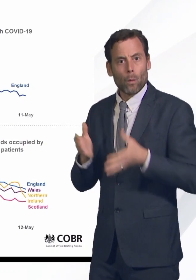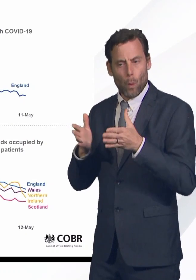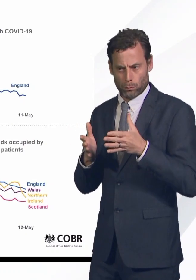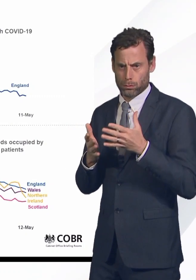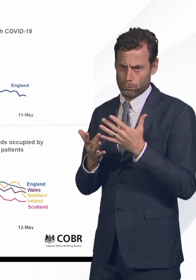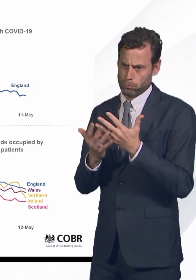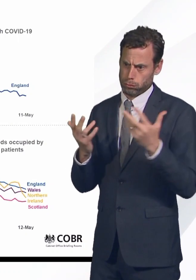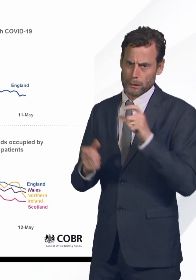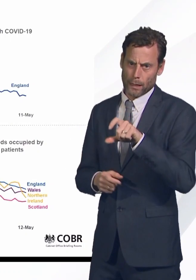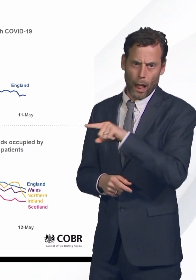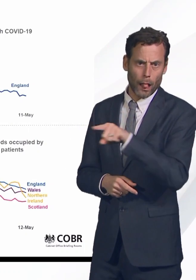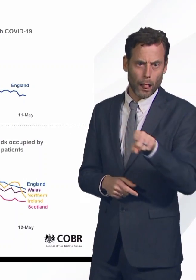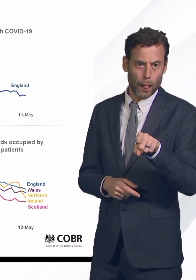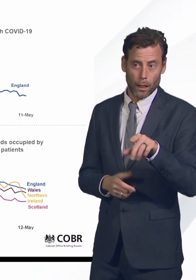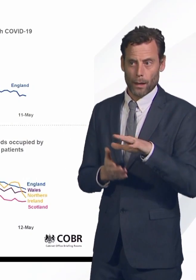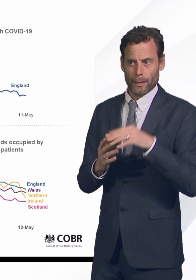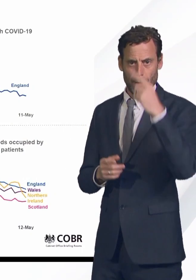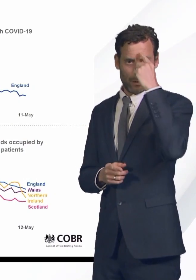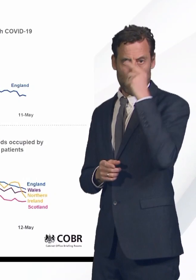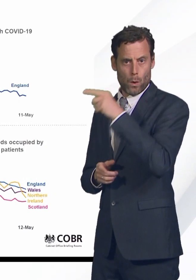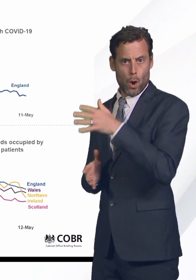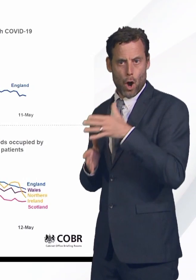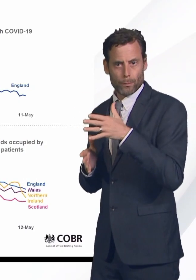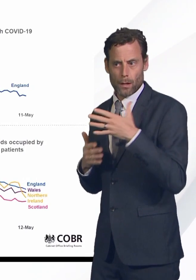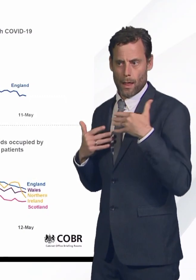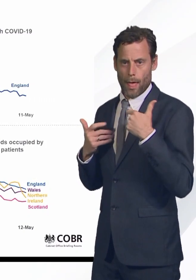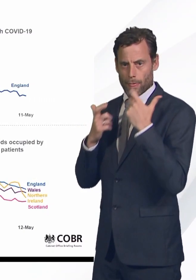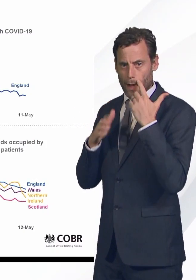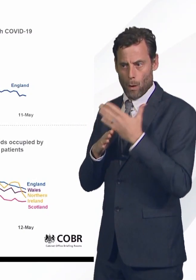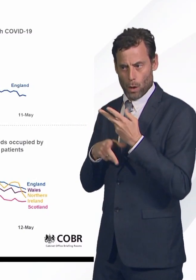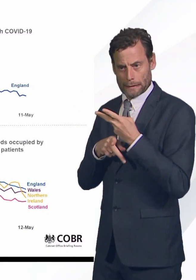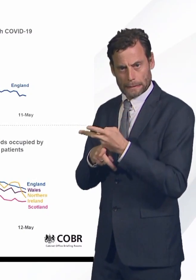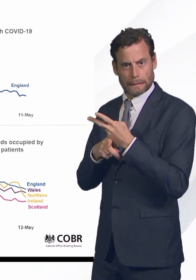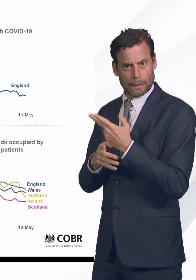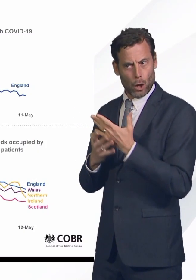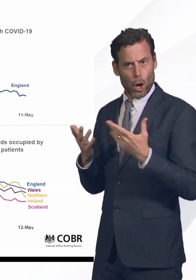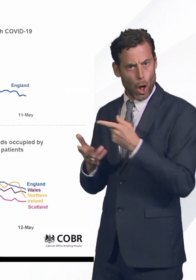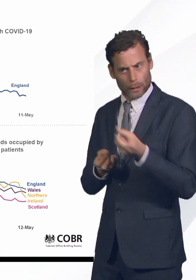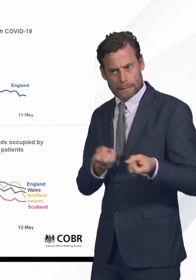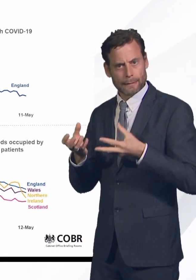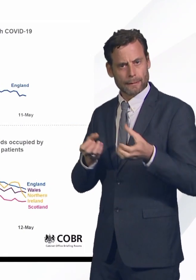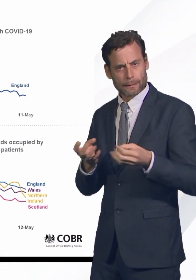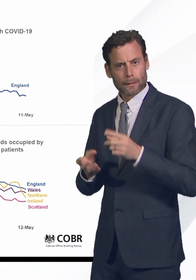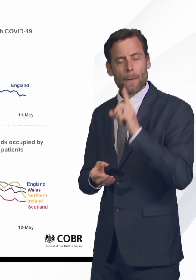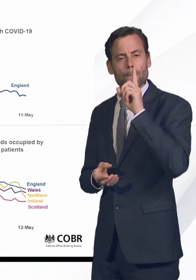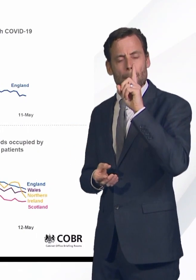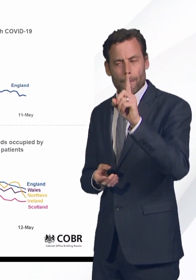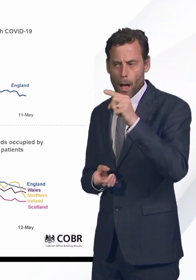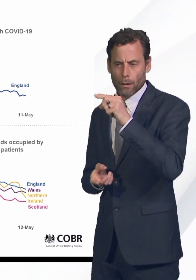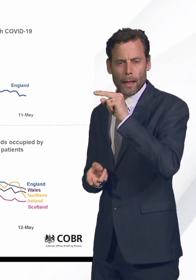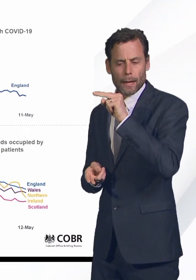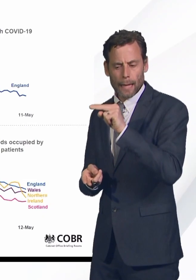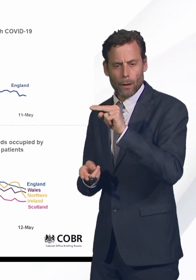line for healthcare workers, but nevertheless it's a positive trend, but it's a slow one, and we need to ensure that